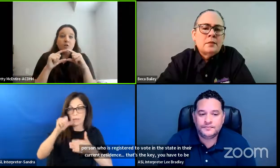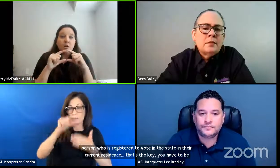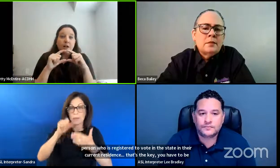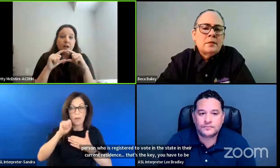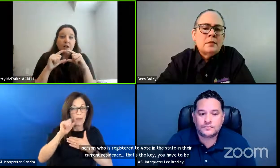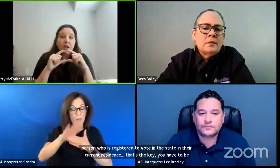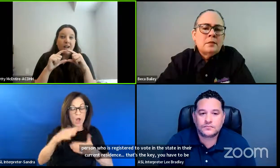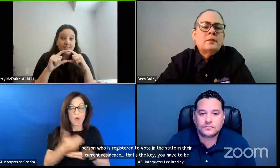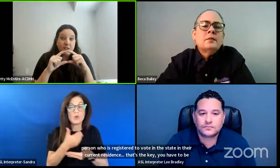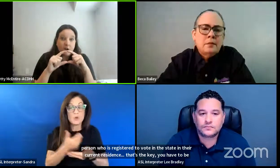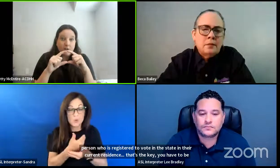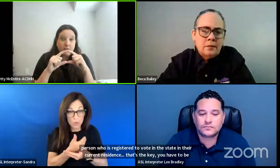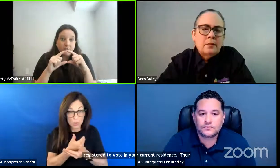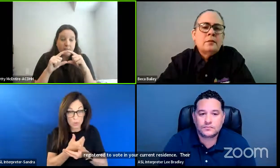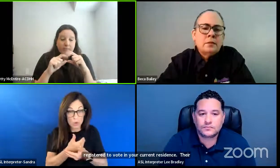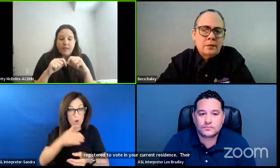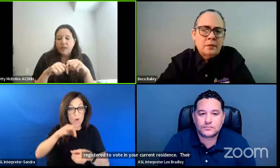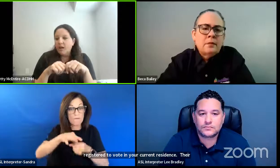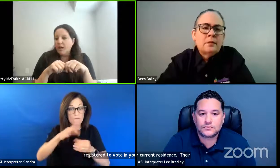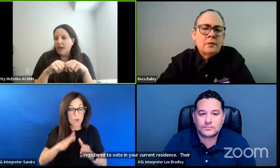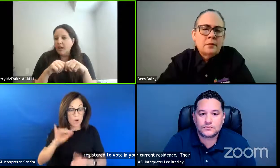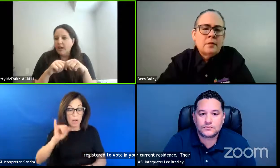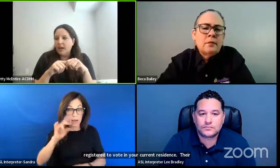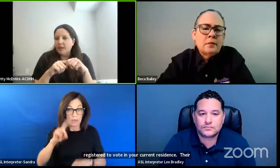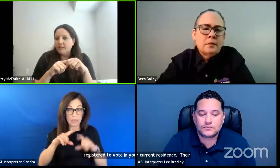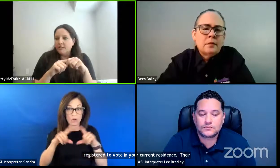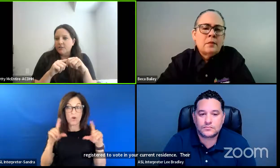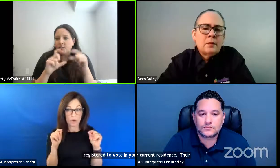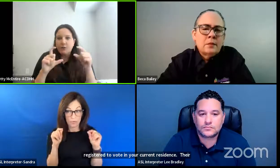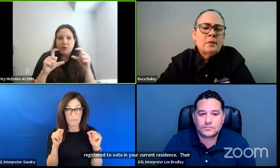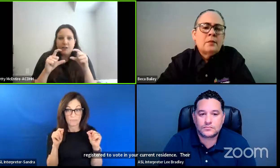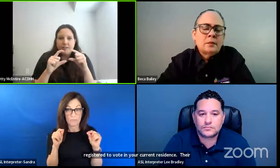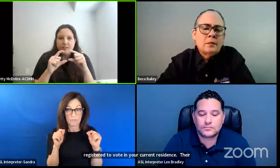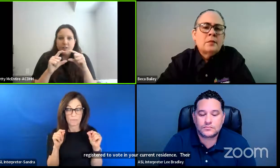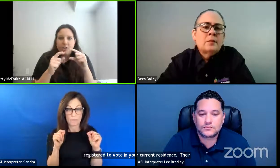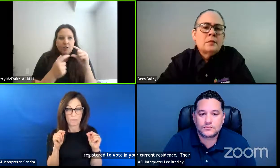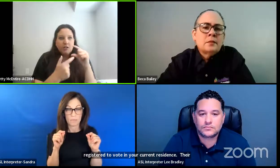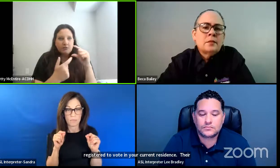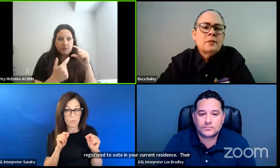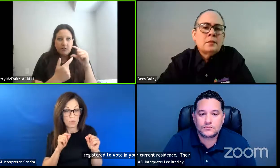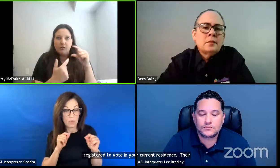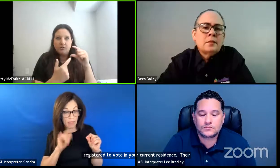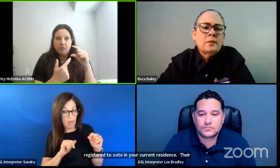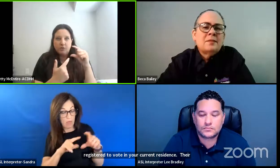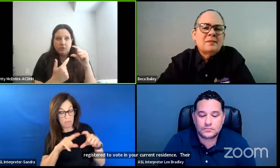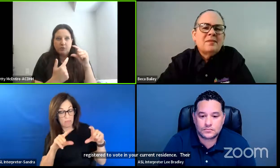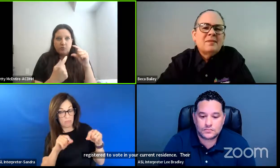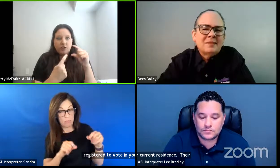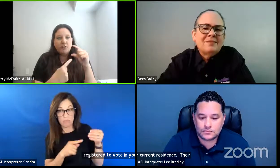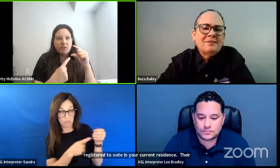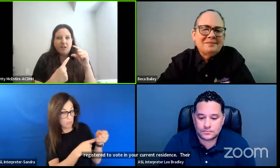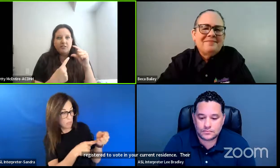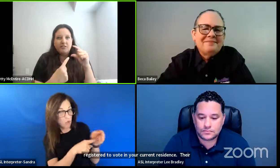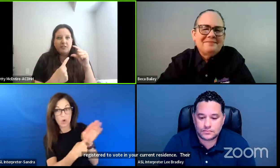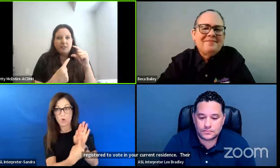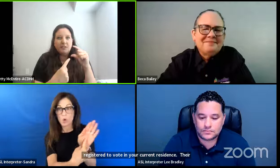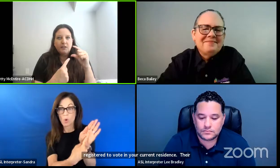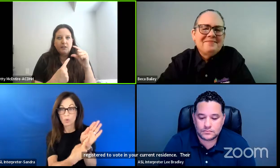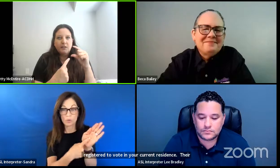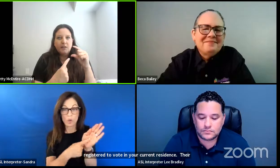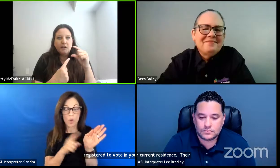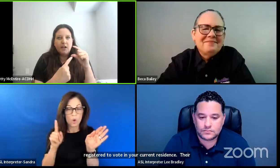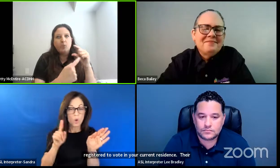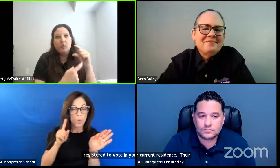new voter ID card. And your voter ID card tells you what your